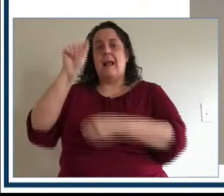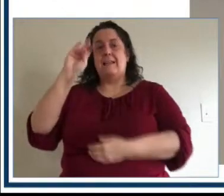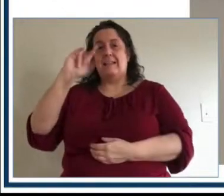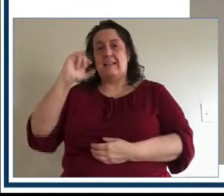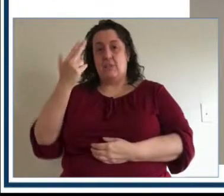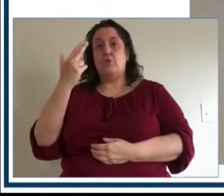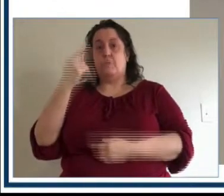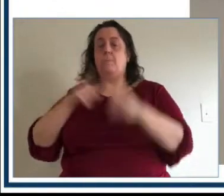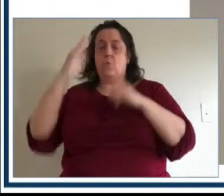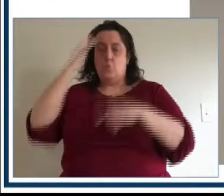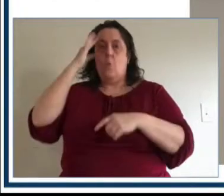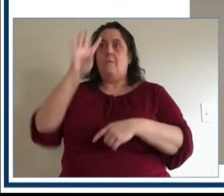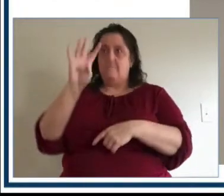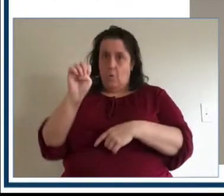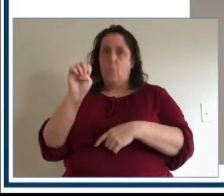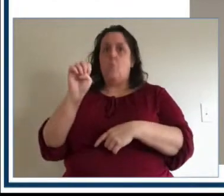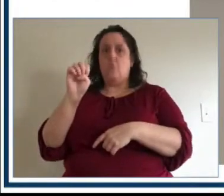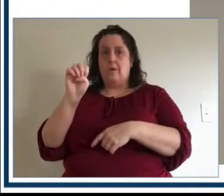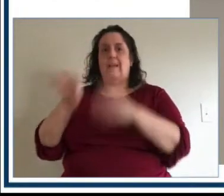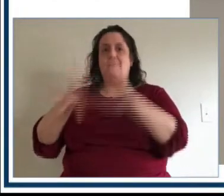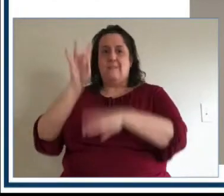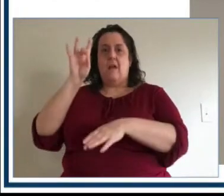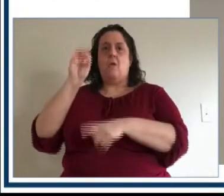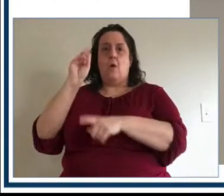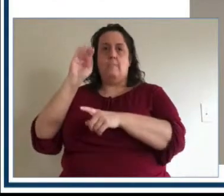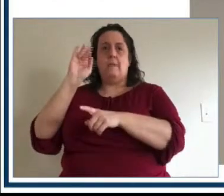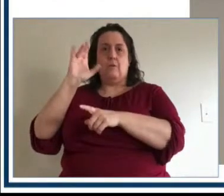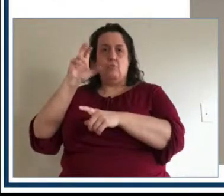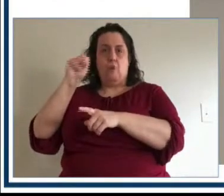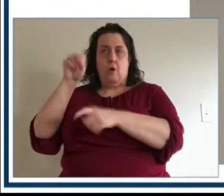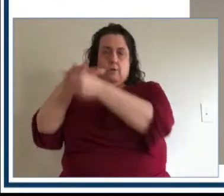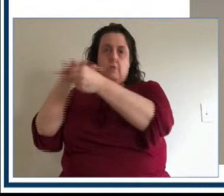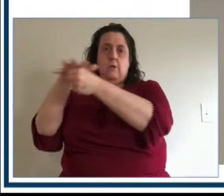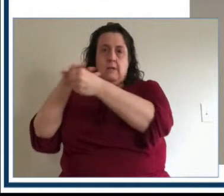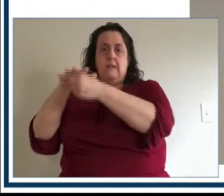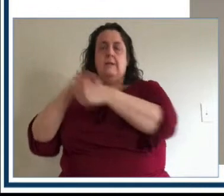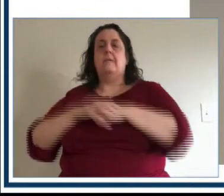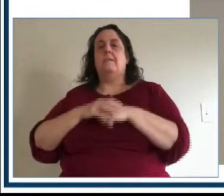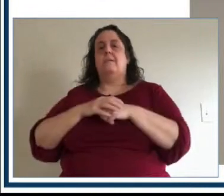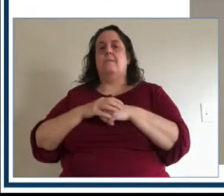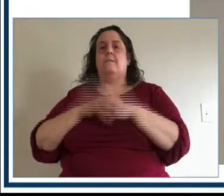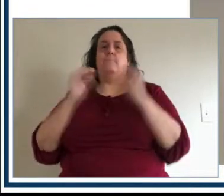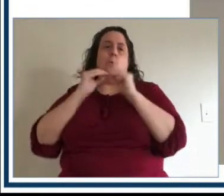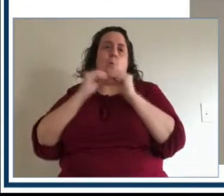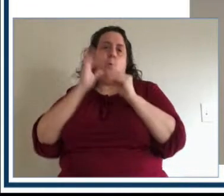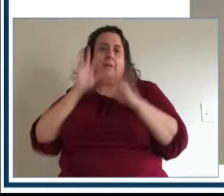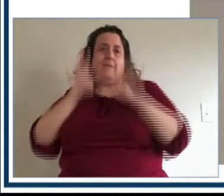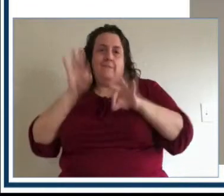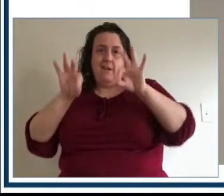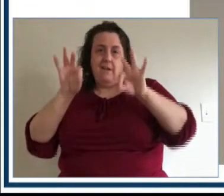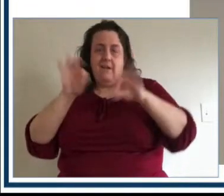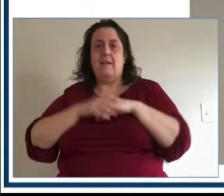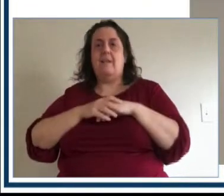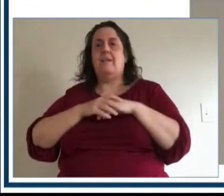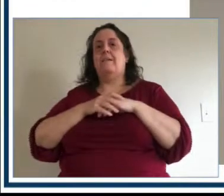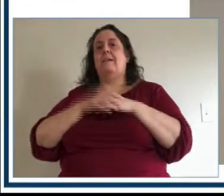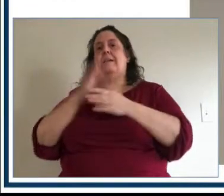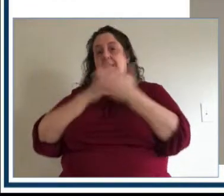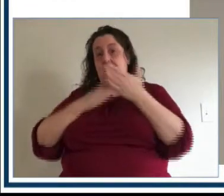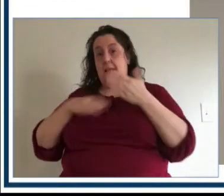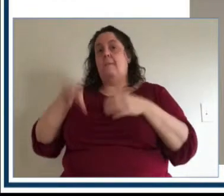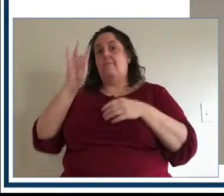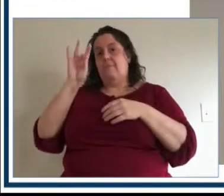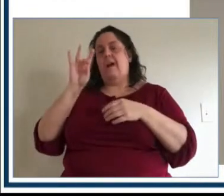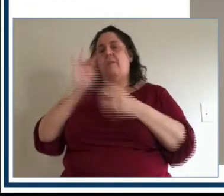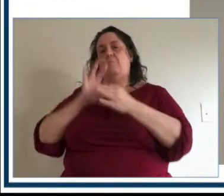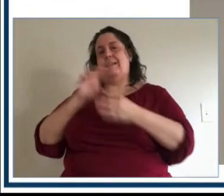as Omicron. There's more being submitted. We'll get more results. As I said, I know we've also got some positives for Delta coming back, just confirmed